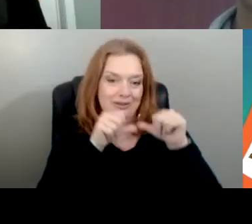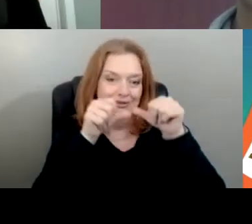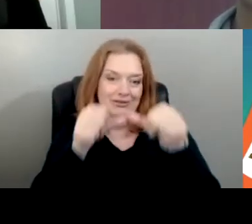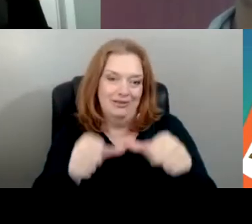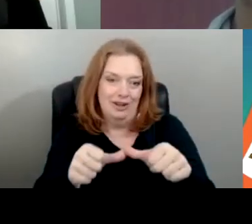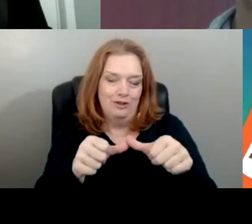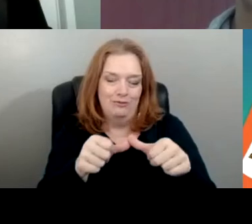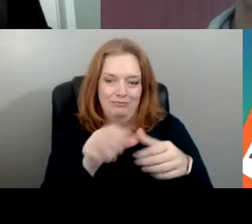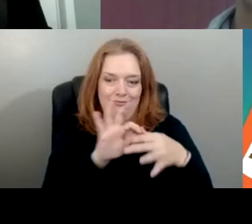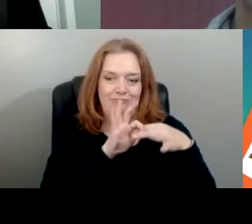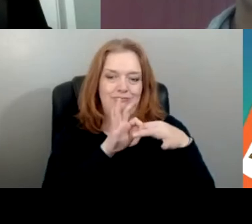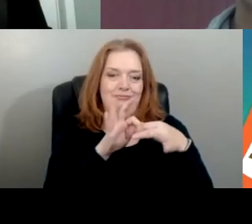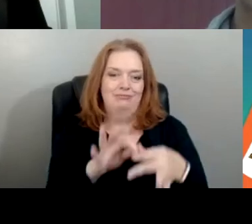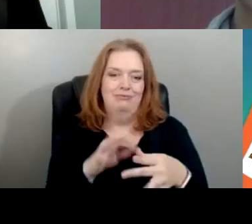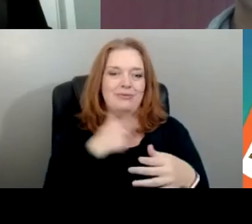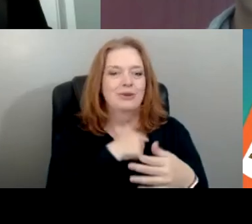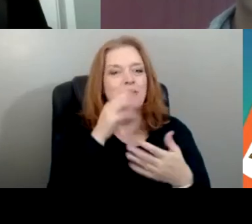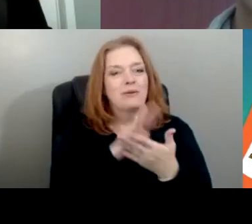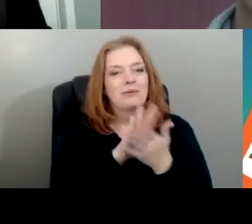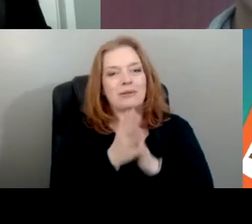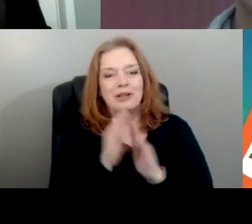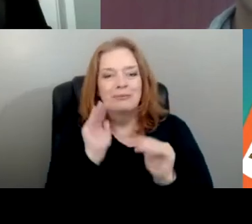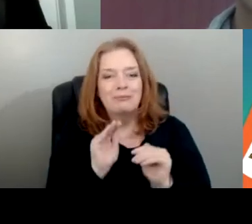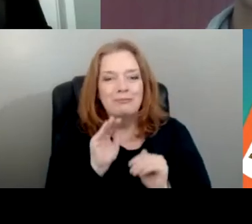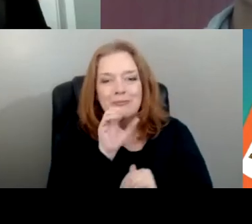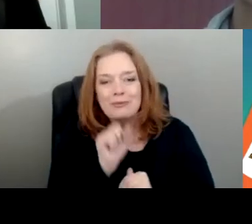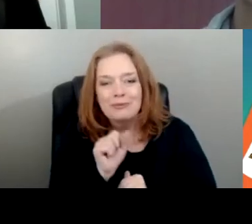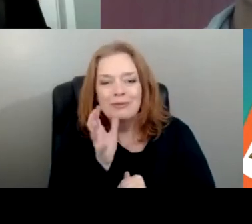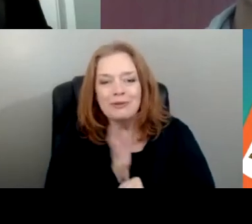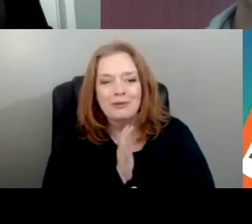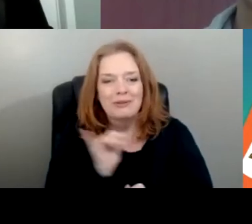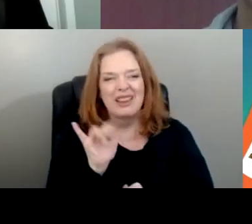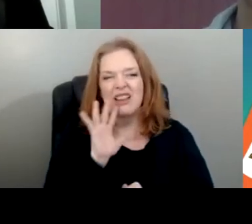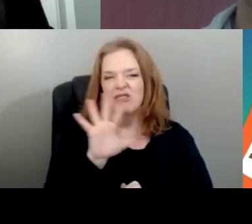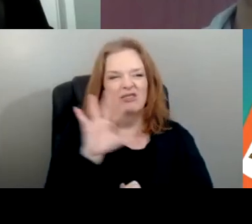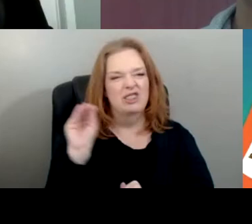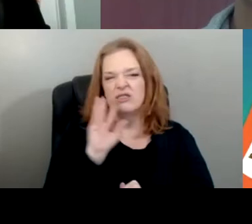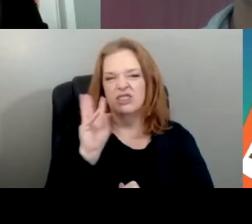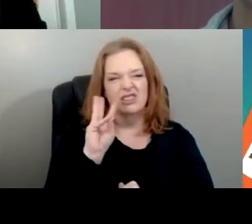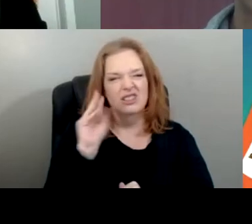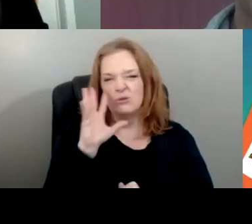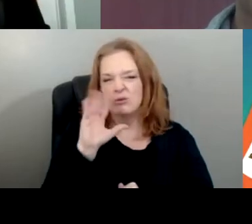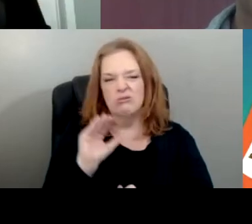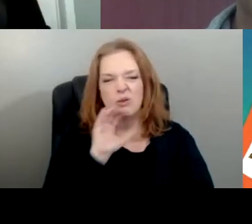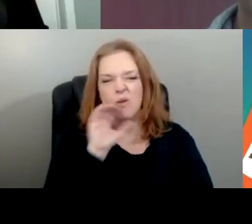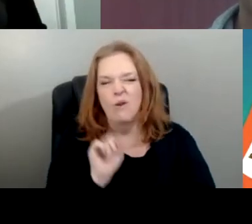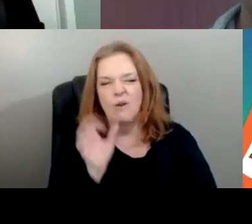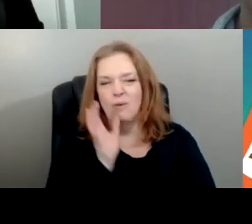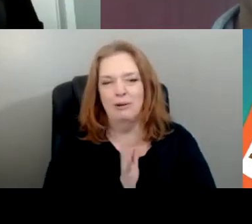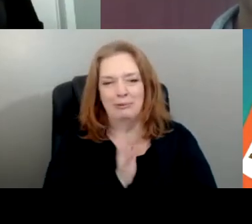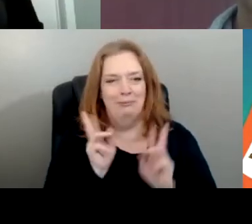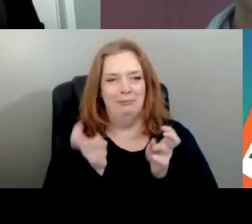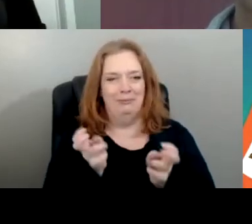road, and we'll be little old ladies having this conference when we're like 50 or 60 years old. So it'll be great. With that being said, I want to offer each of